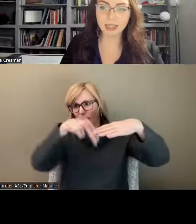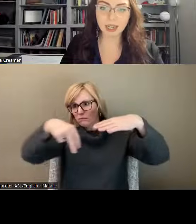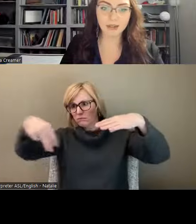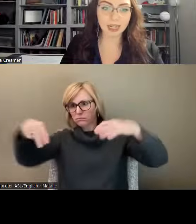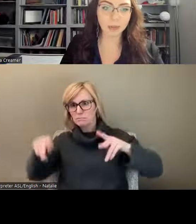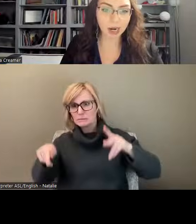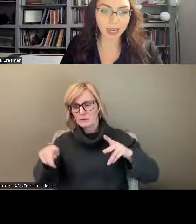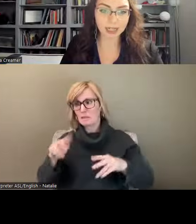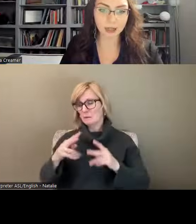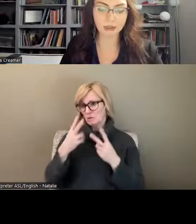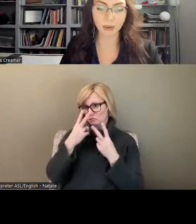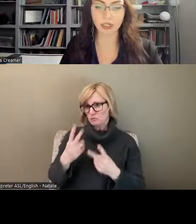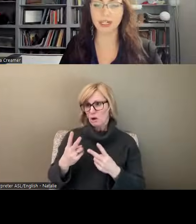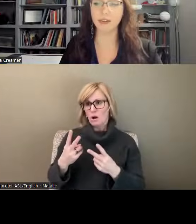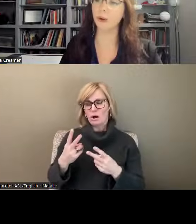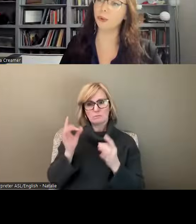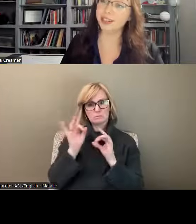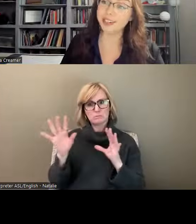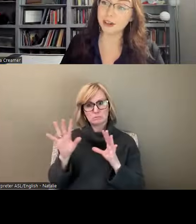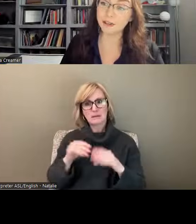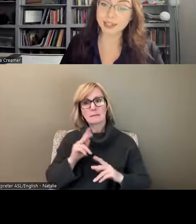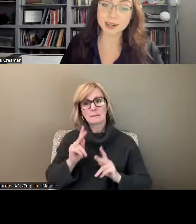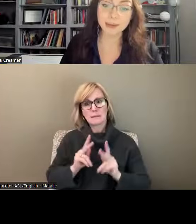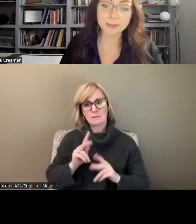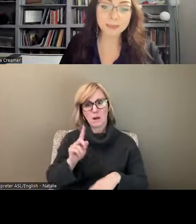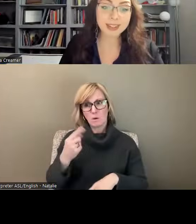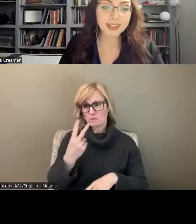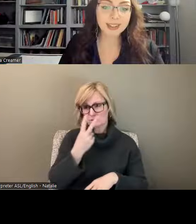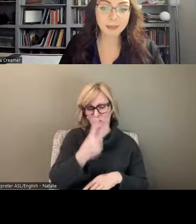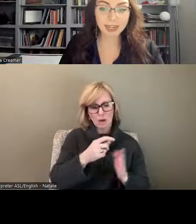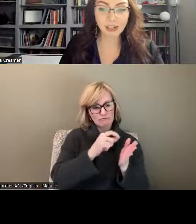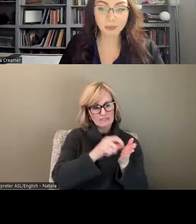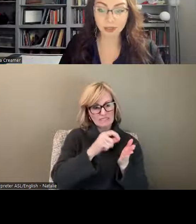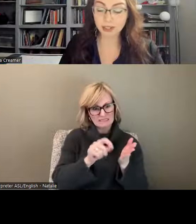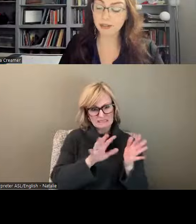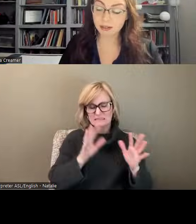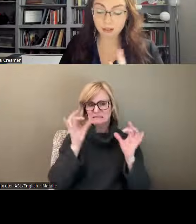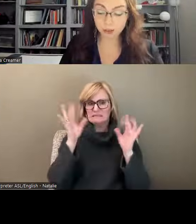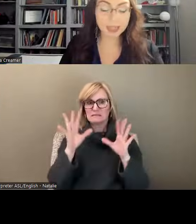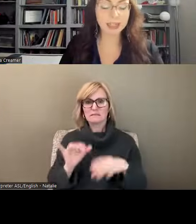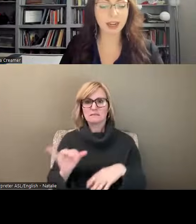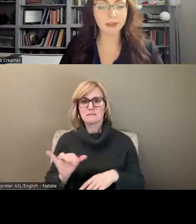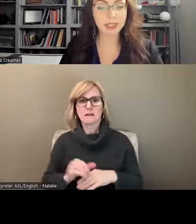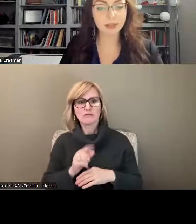events themselves and a brag to those fortunate enough to only see it carved in stone. The implication was tremendously obvious: